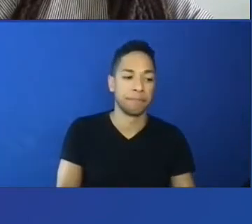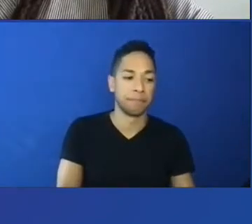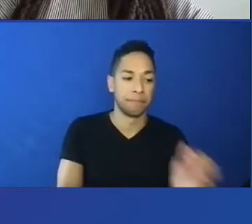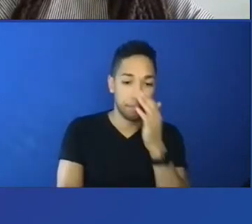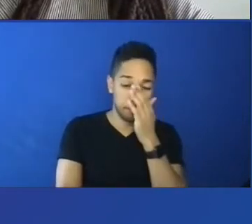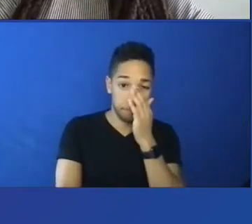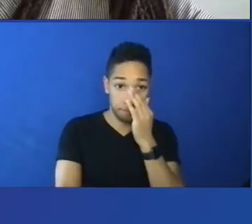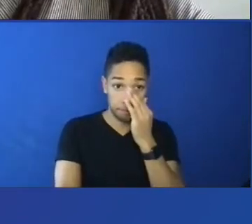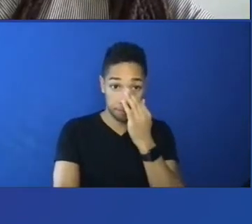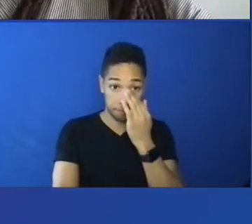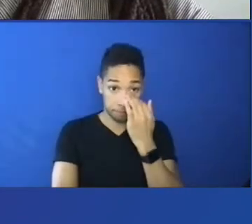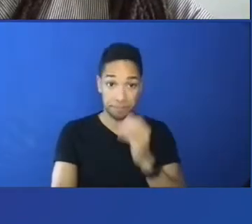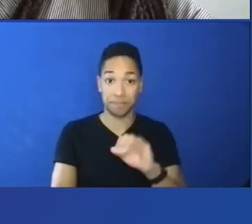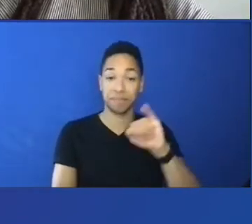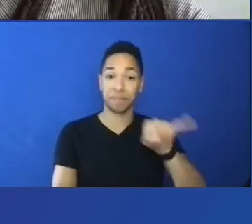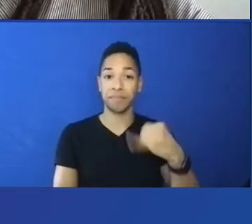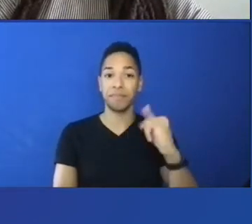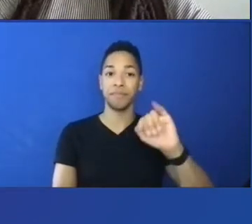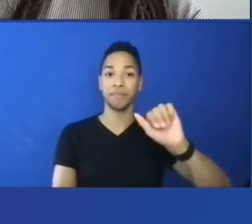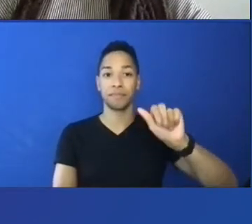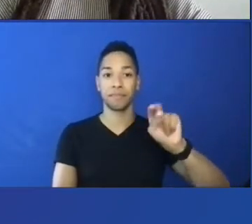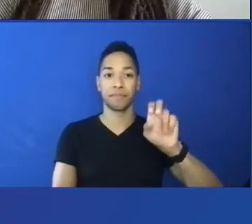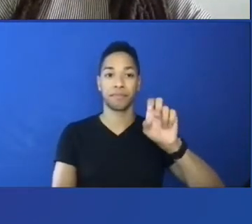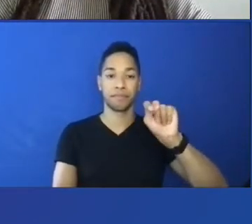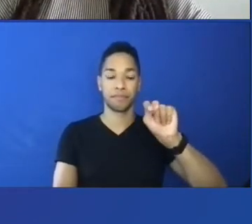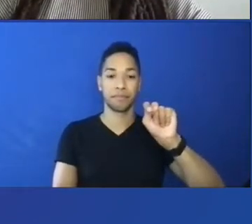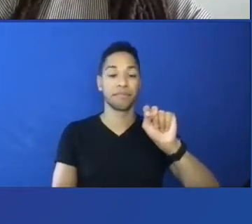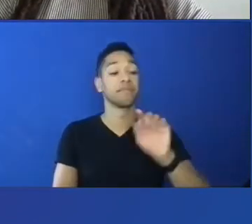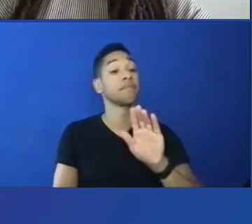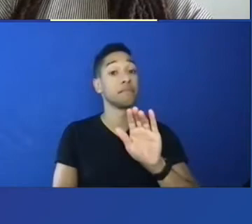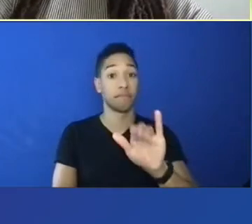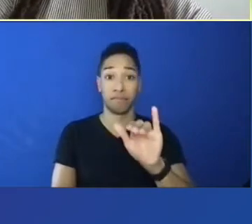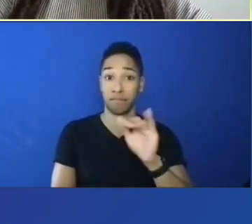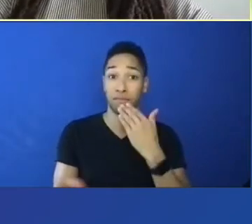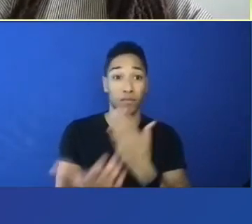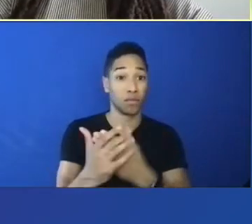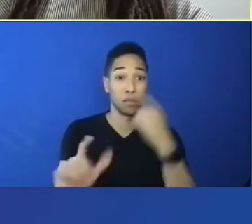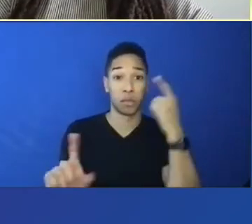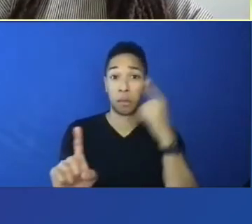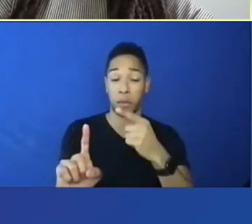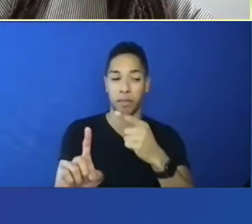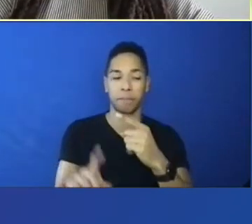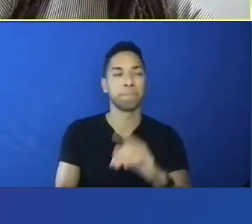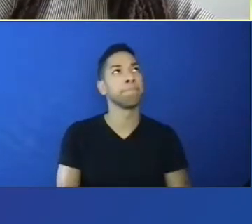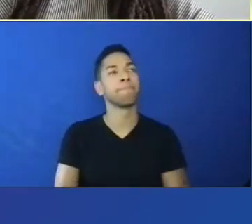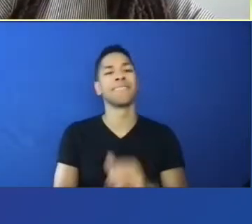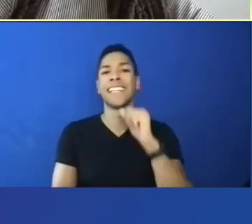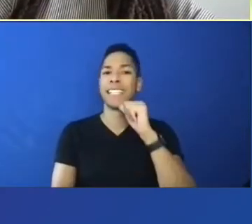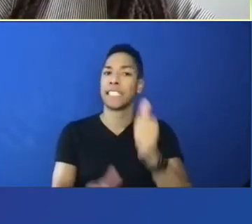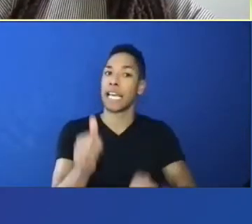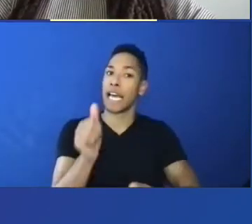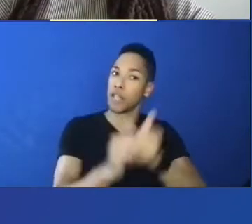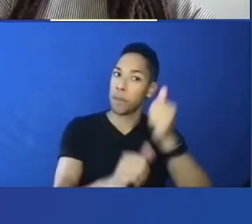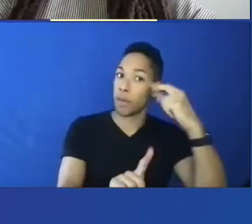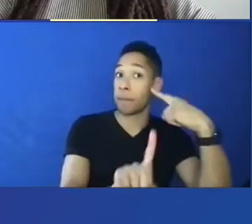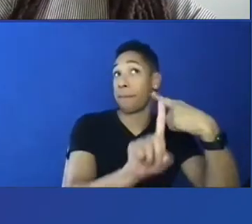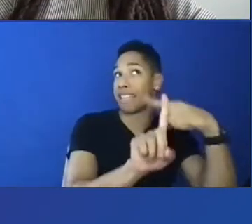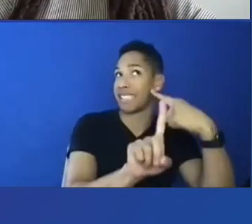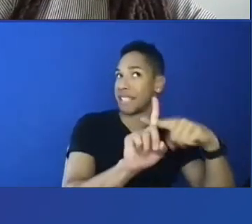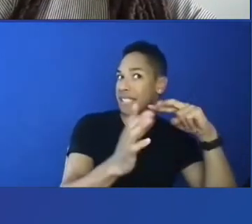That's a great point. This is Janet speaking, Sydnie. I have a, it's not the most positive